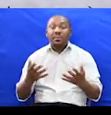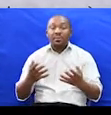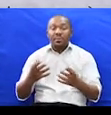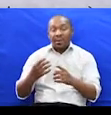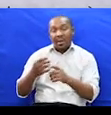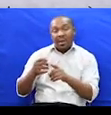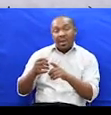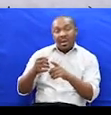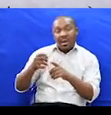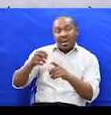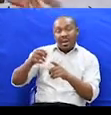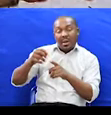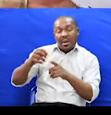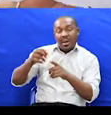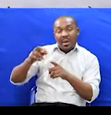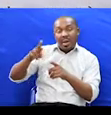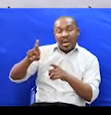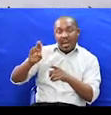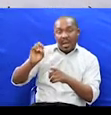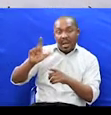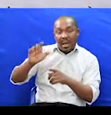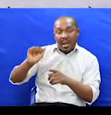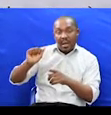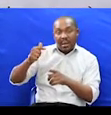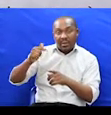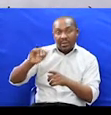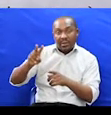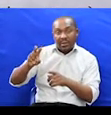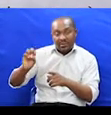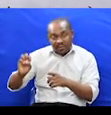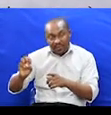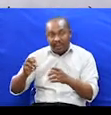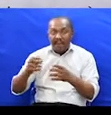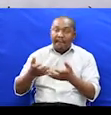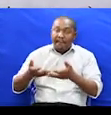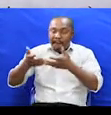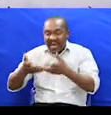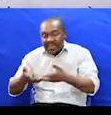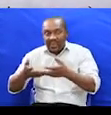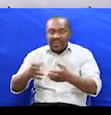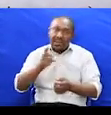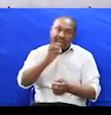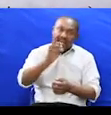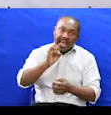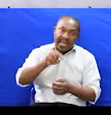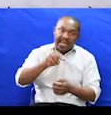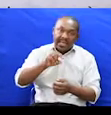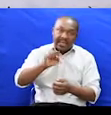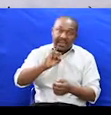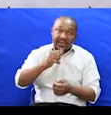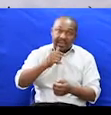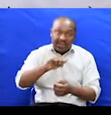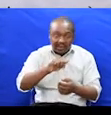term relative mass, relative density, relative volume, there is no